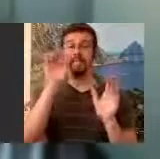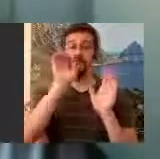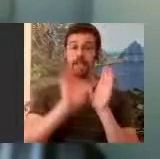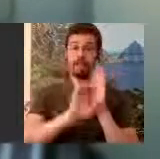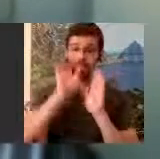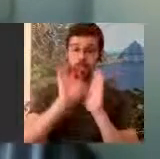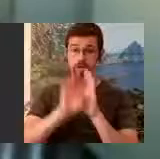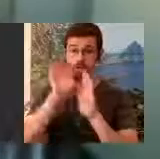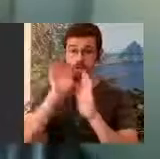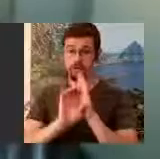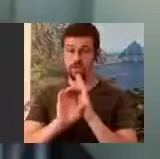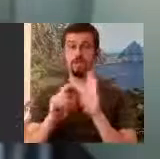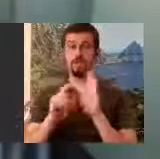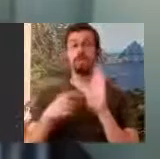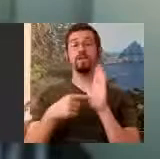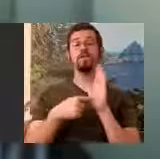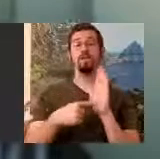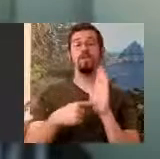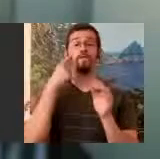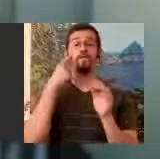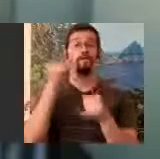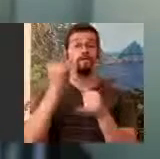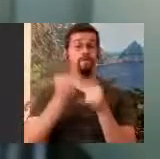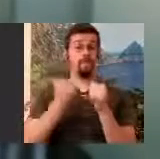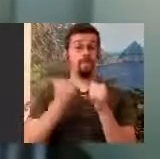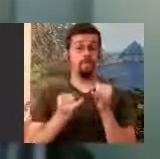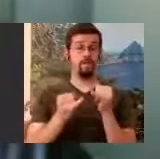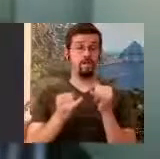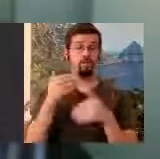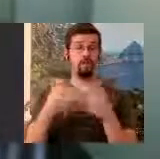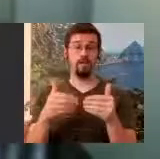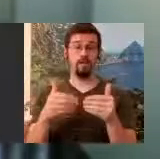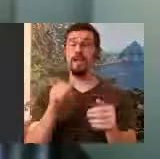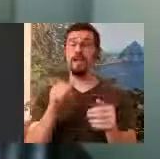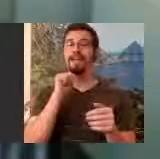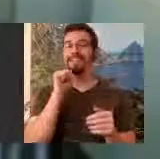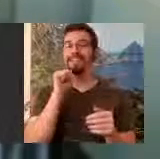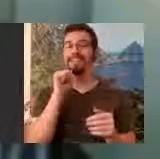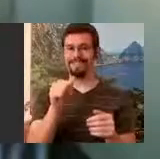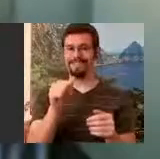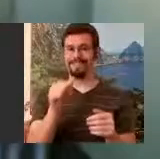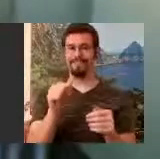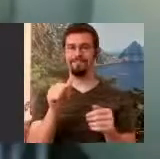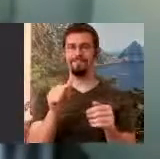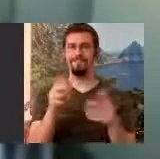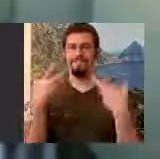a development stage. So it is still all in